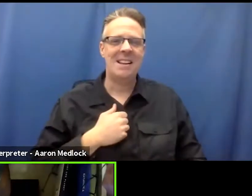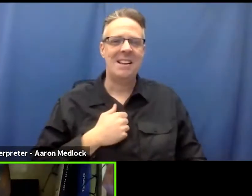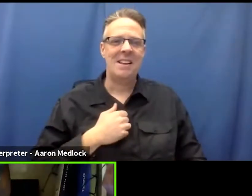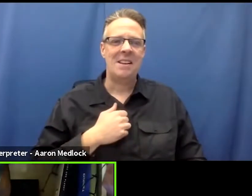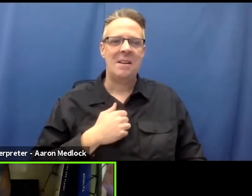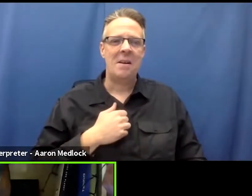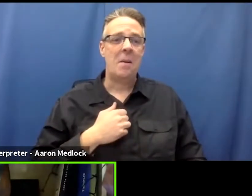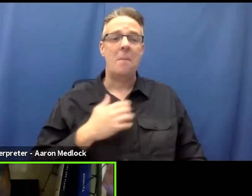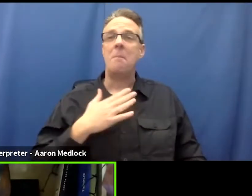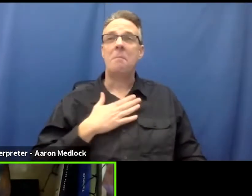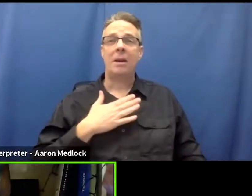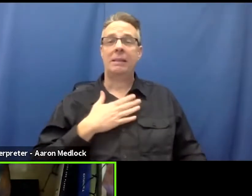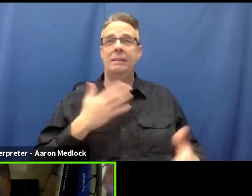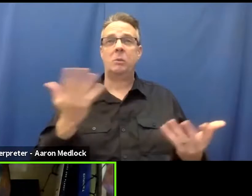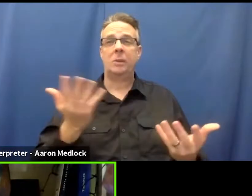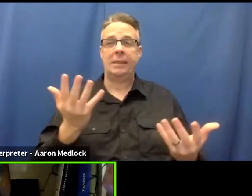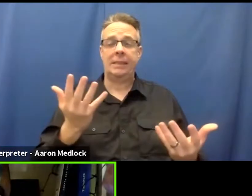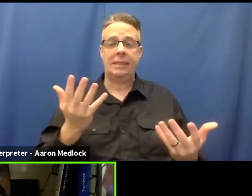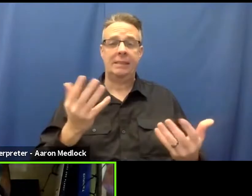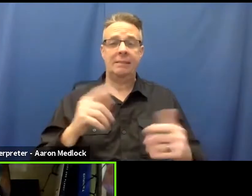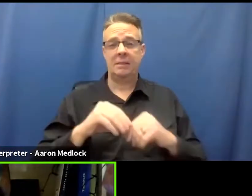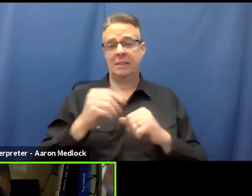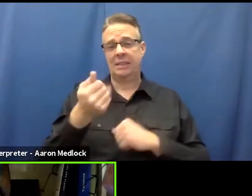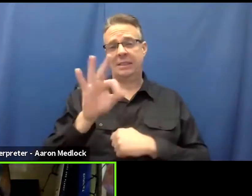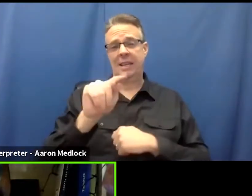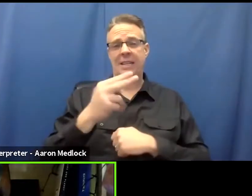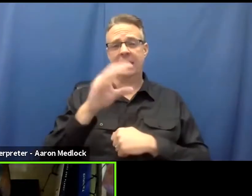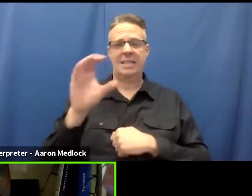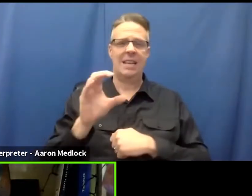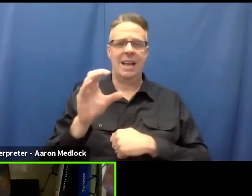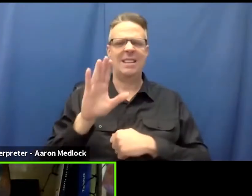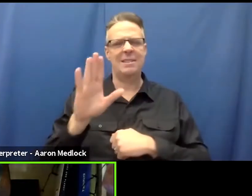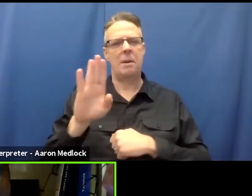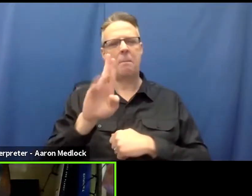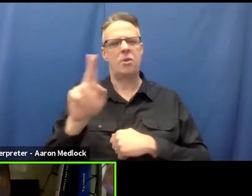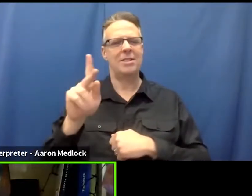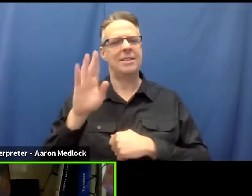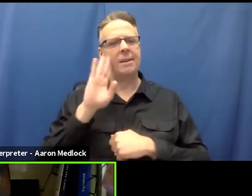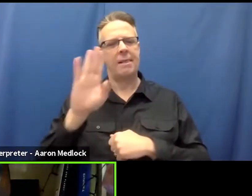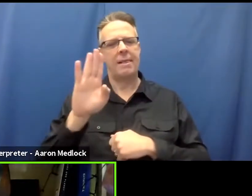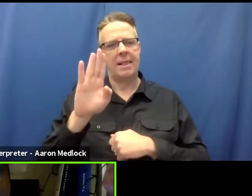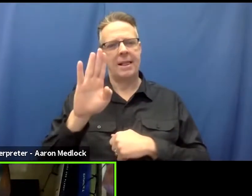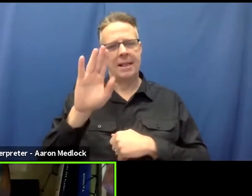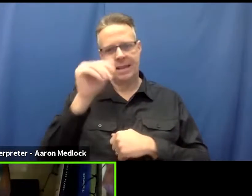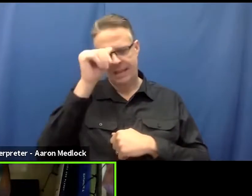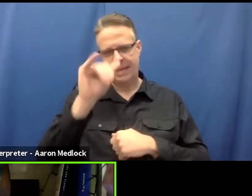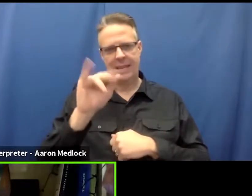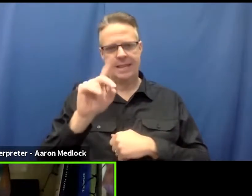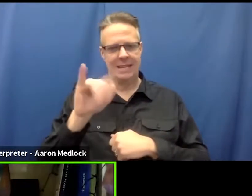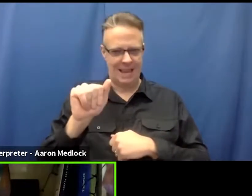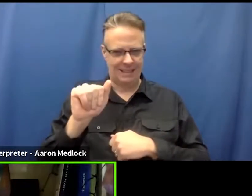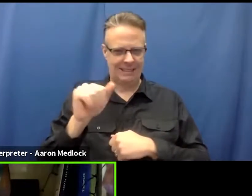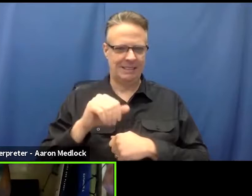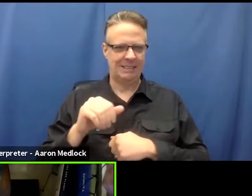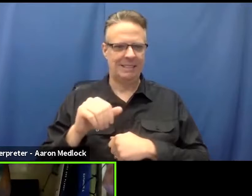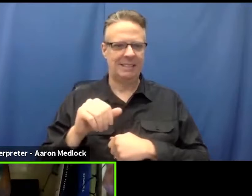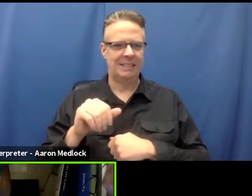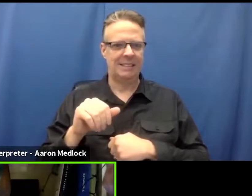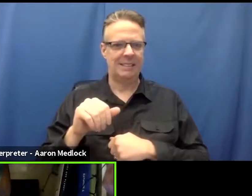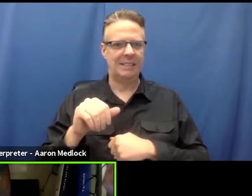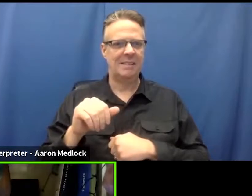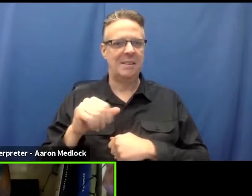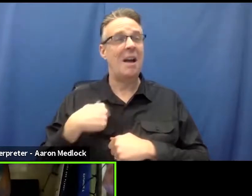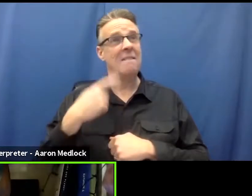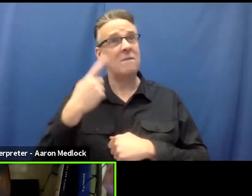mainly about 19th century British India, which, is niche. I would say,